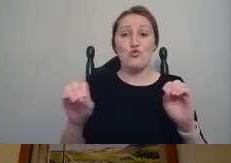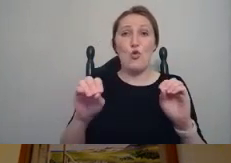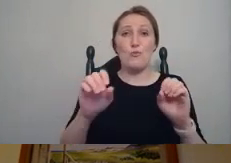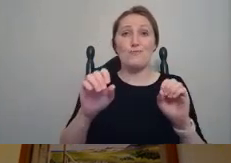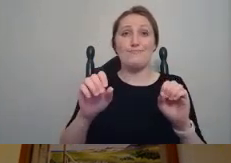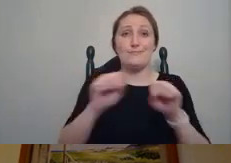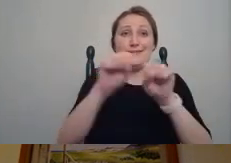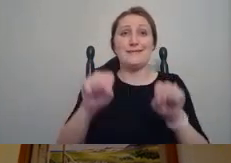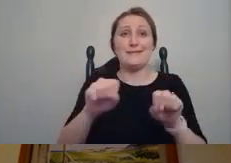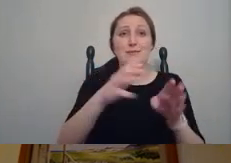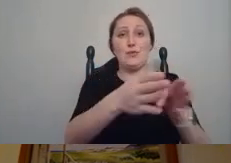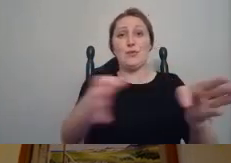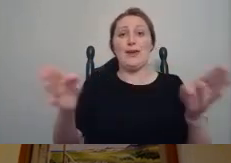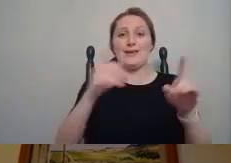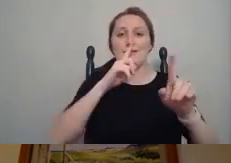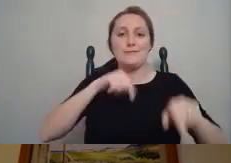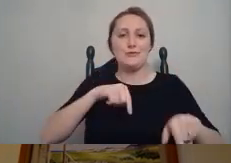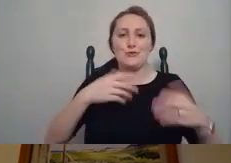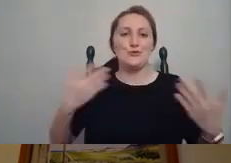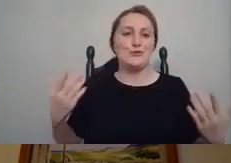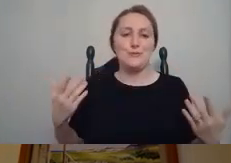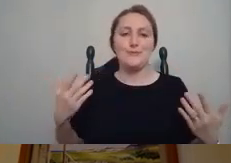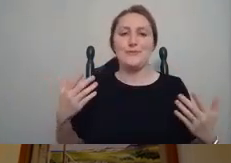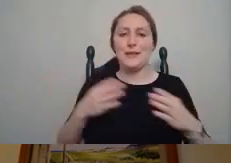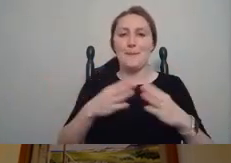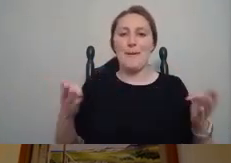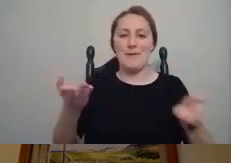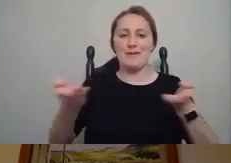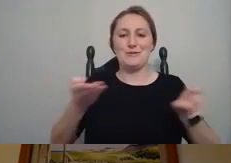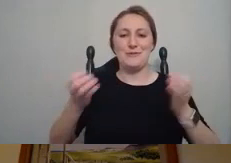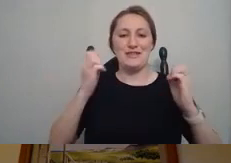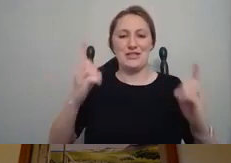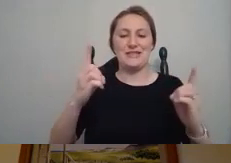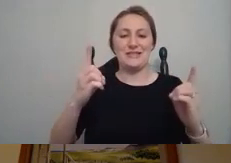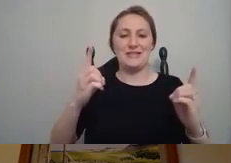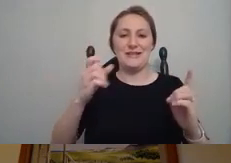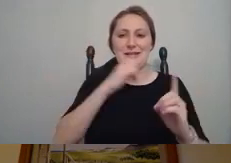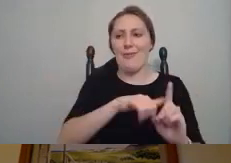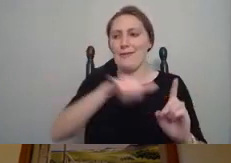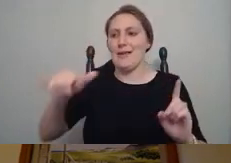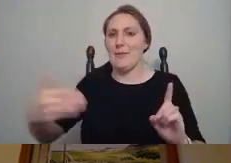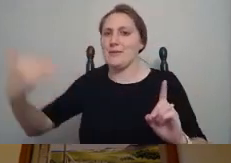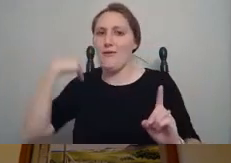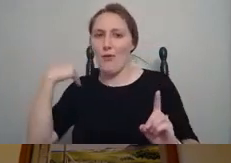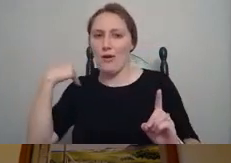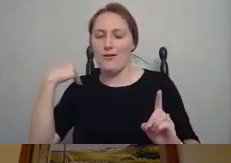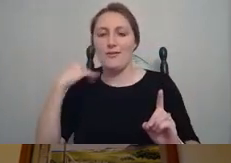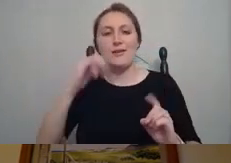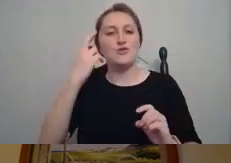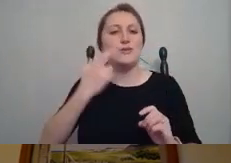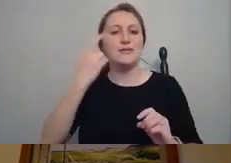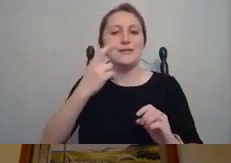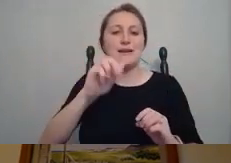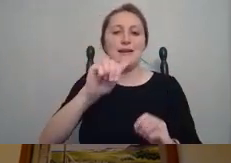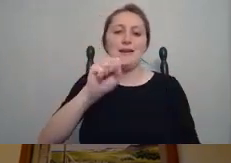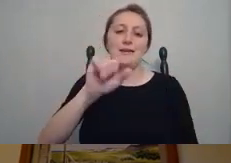back to with like the public service of education is not what it used to be, which again is why asynchronous learning